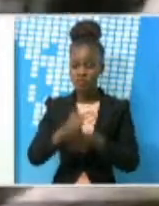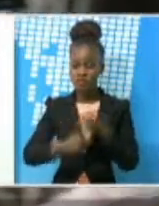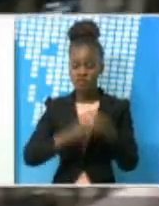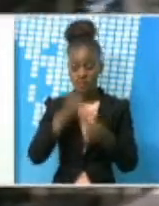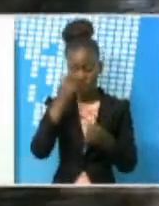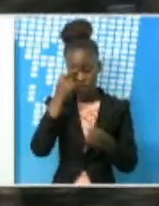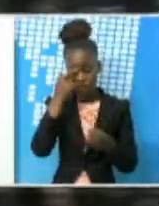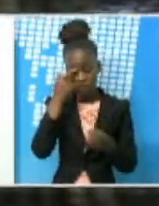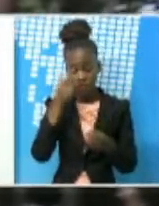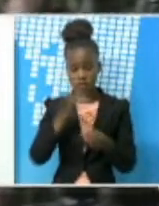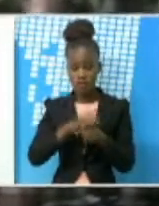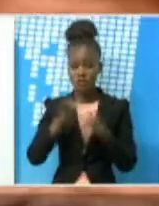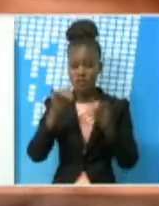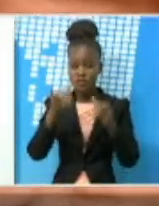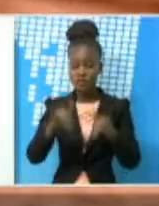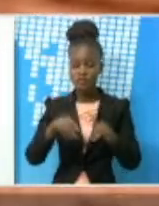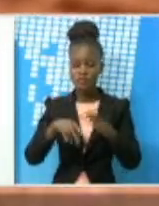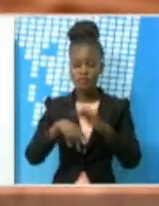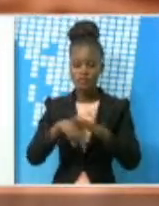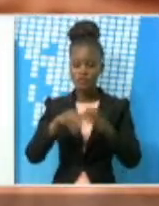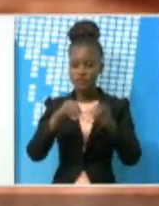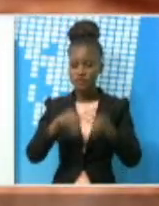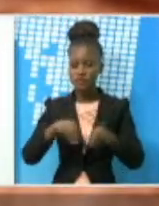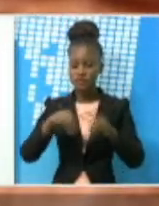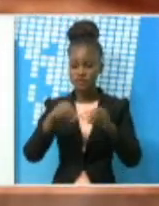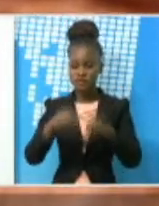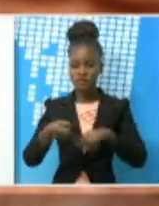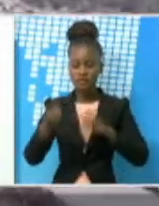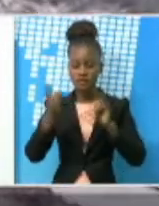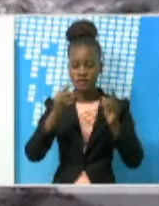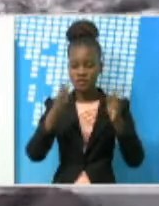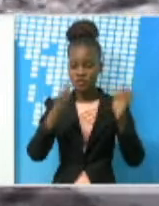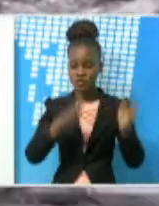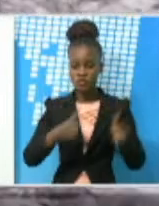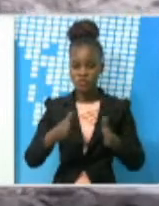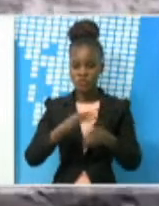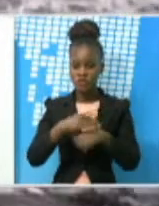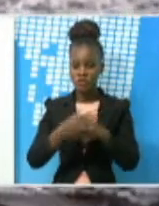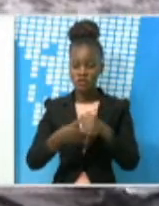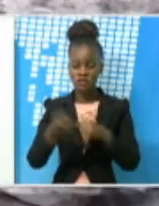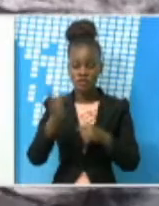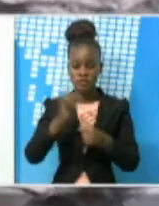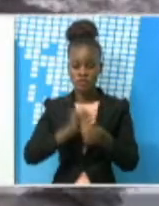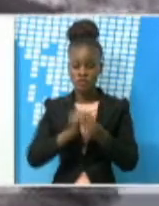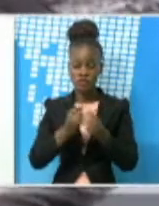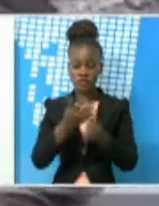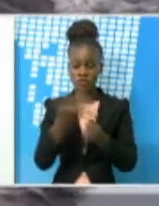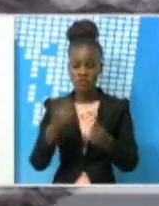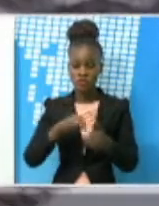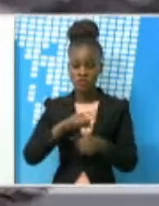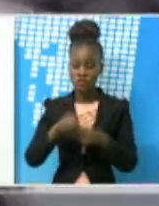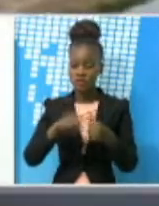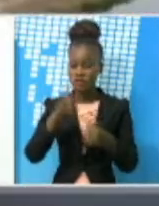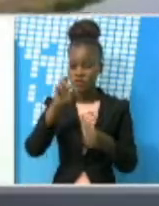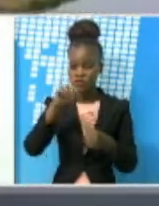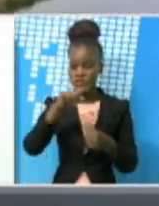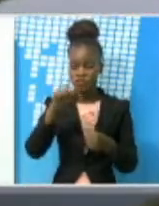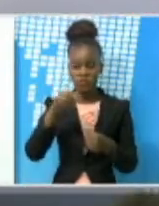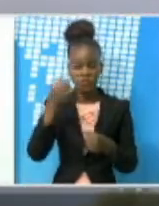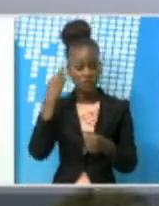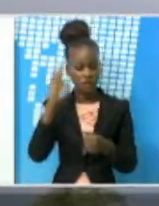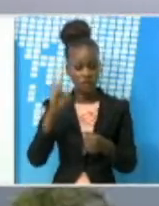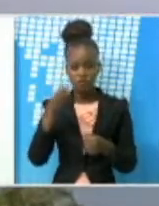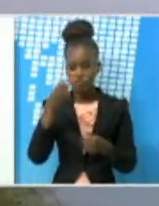are mainly in primary agriculture, agro-processing and manufacturing, which accounts for about 80% of